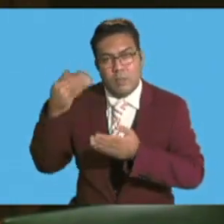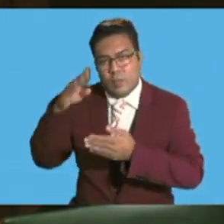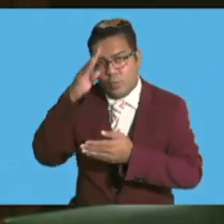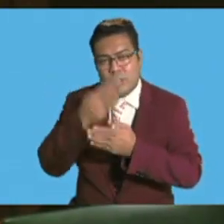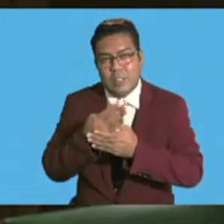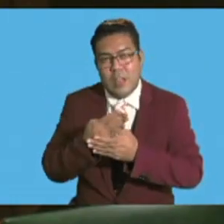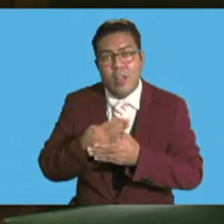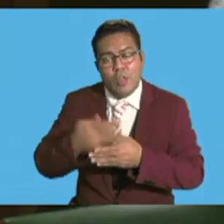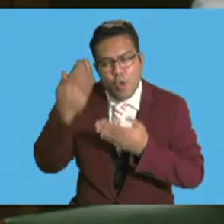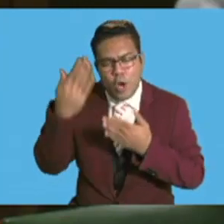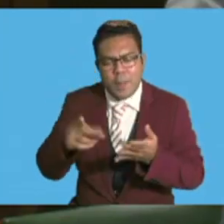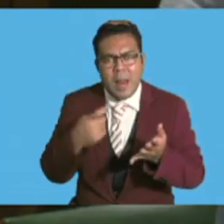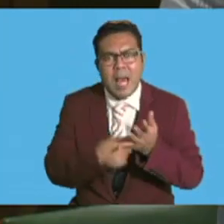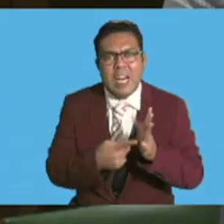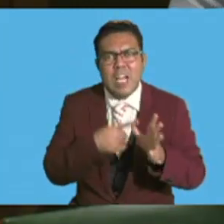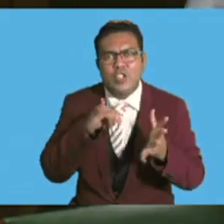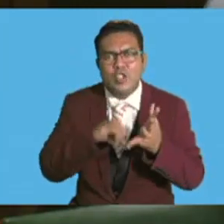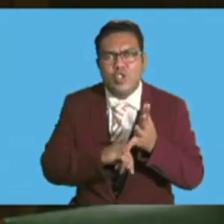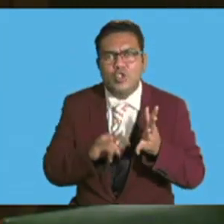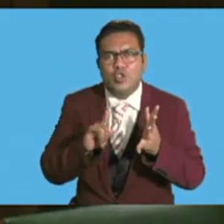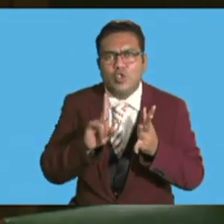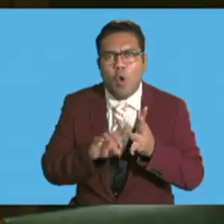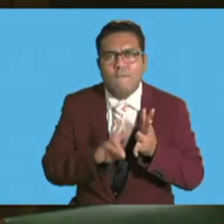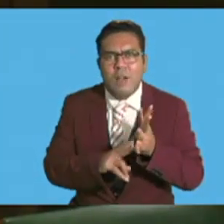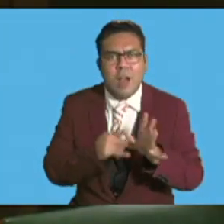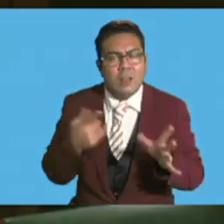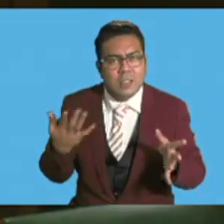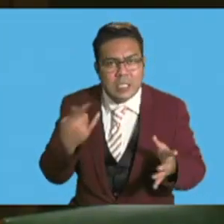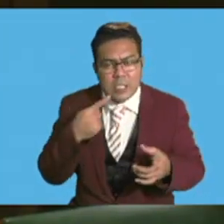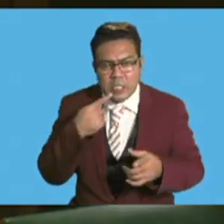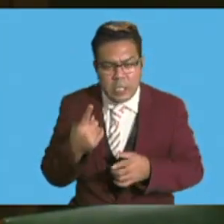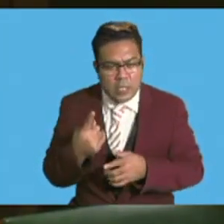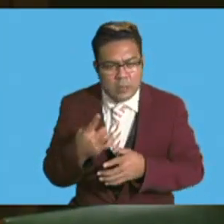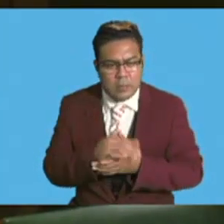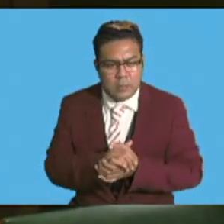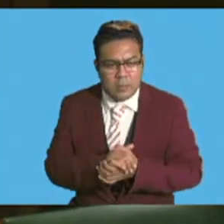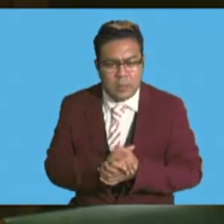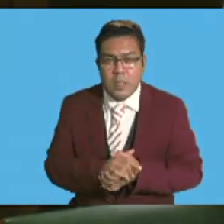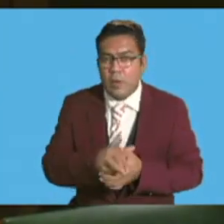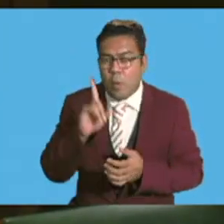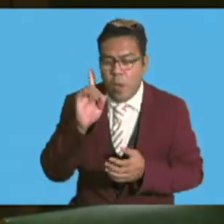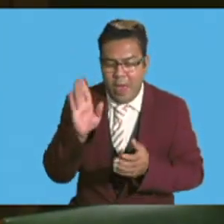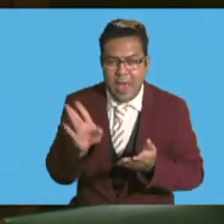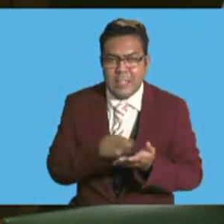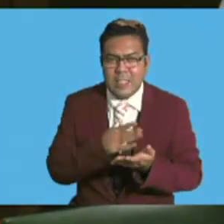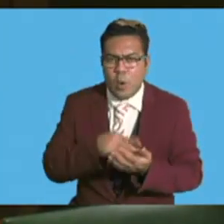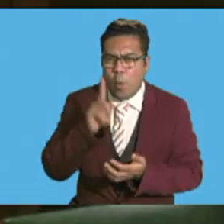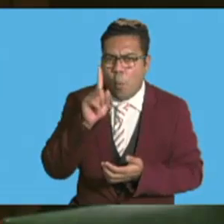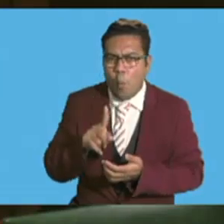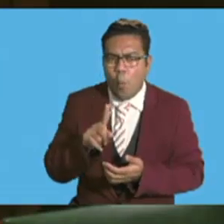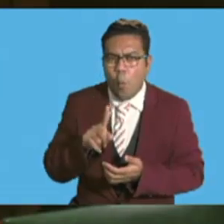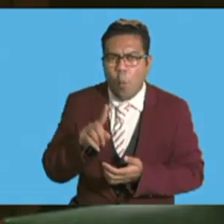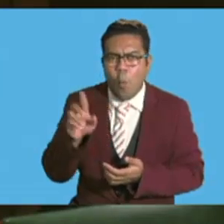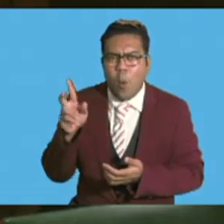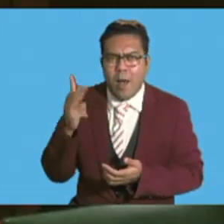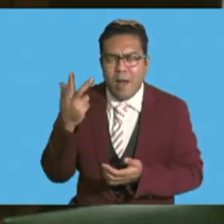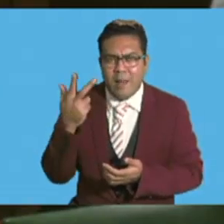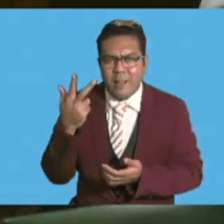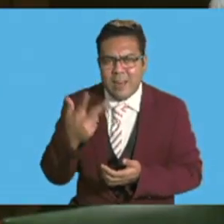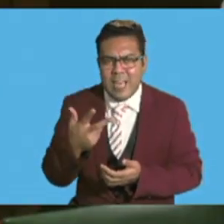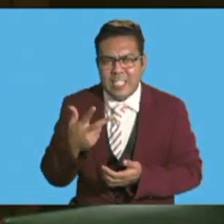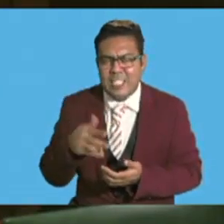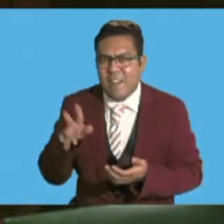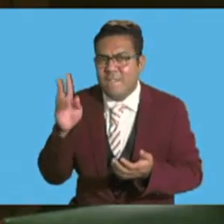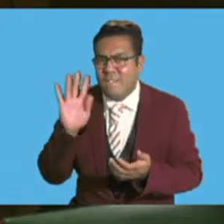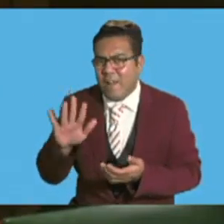Honourable Rasowa. And he said on Helsat 1855, page 1855, paragraph